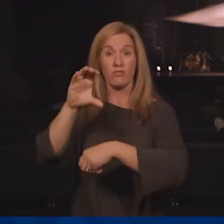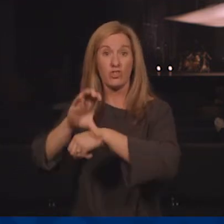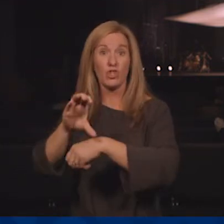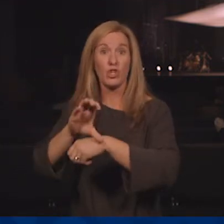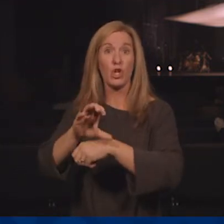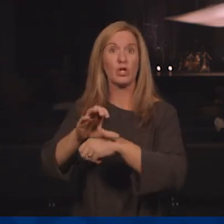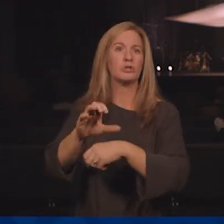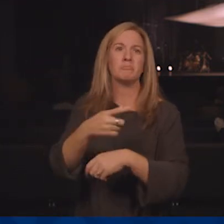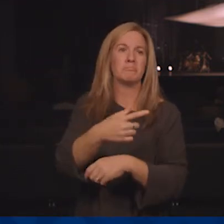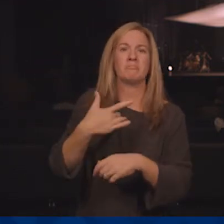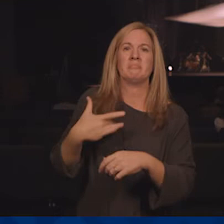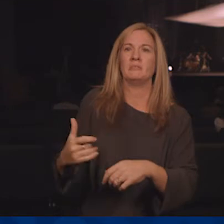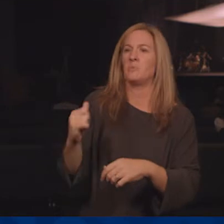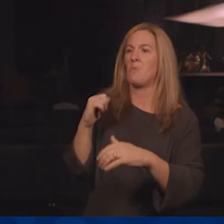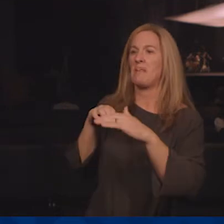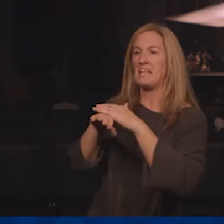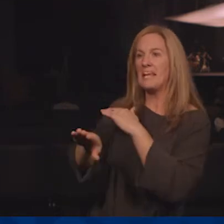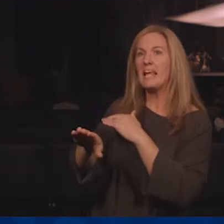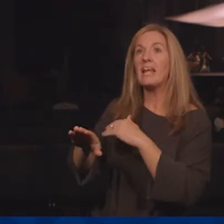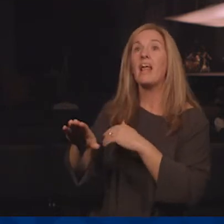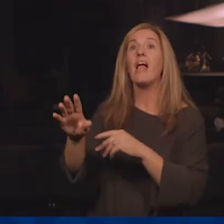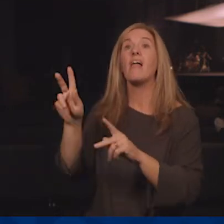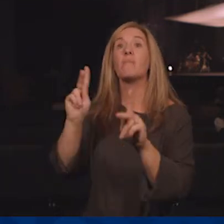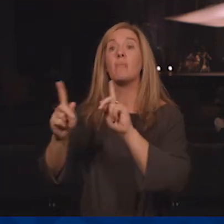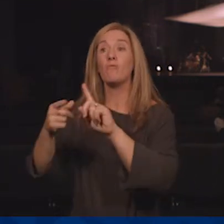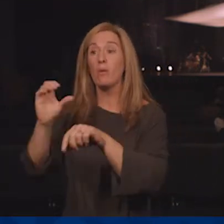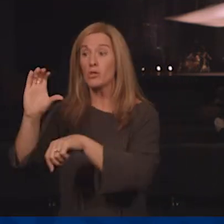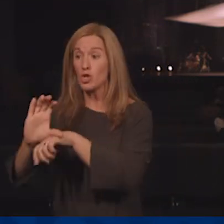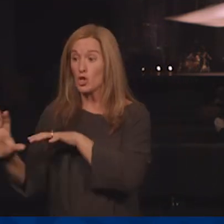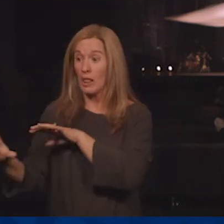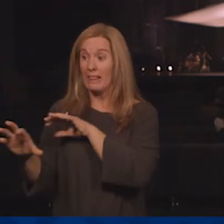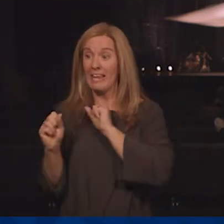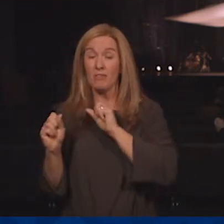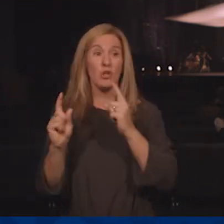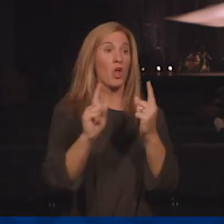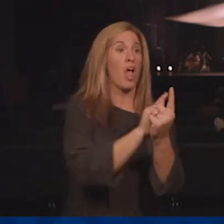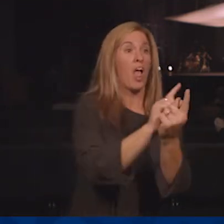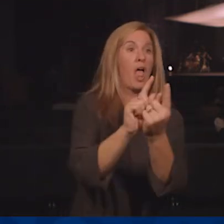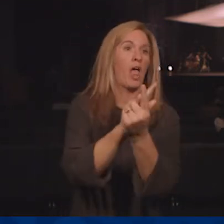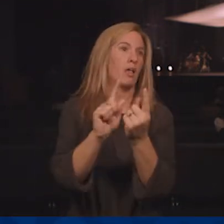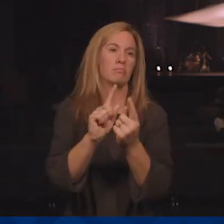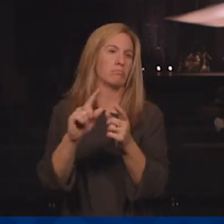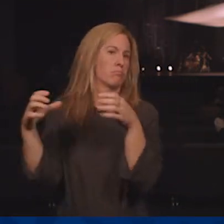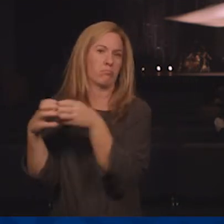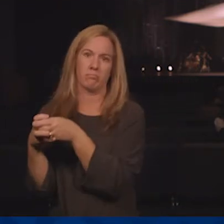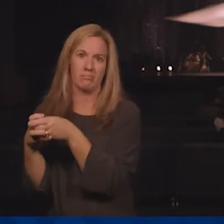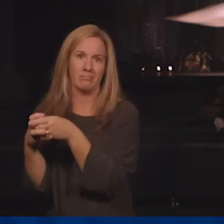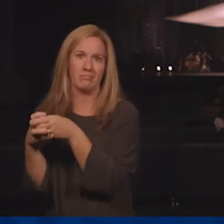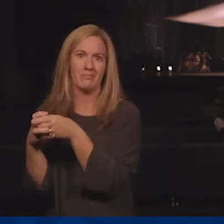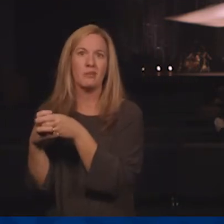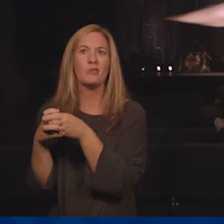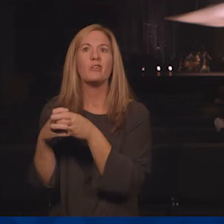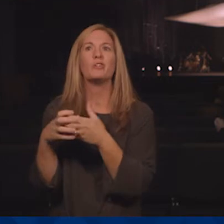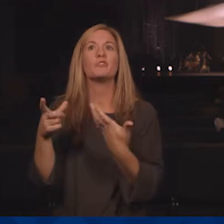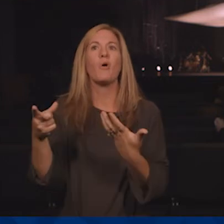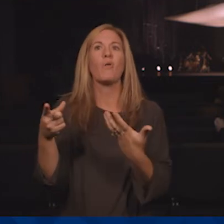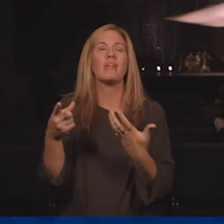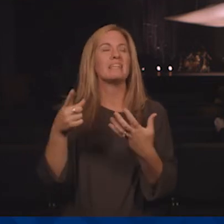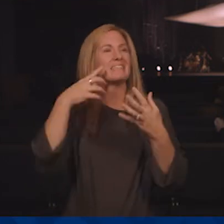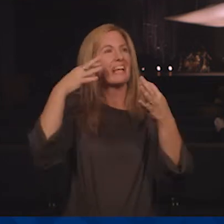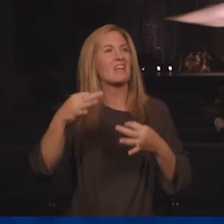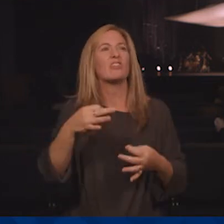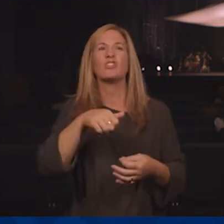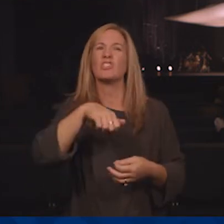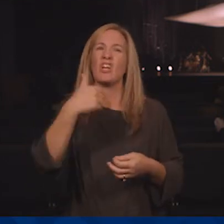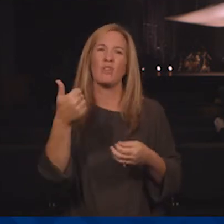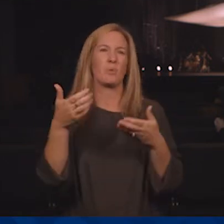into the world, and so they had a couple of options. And those are the same options, my friends, that you and I have today. The first option is this, is that